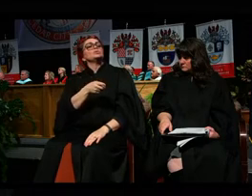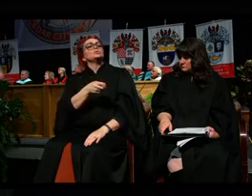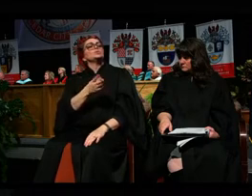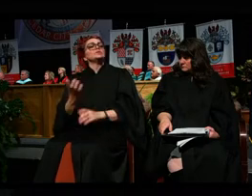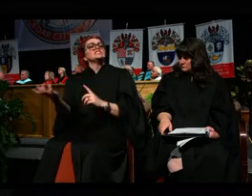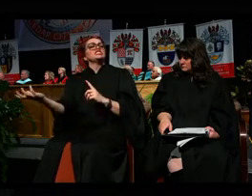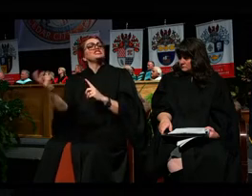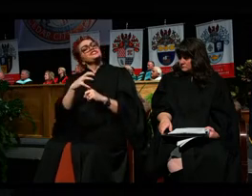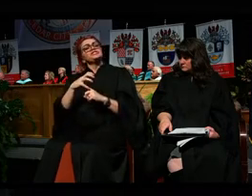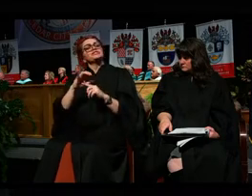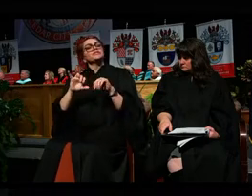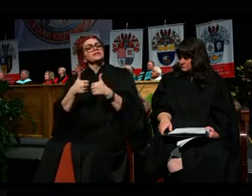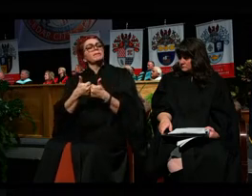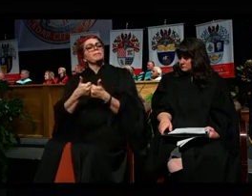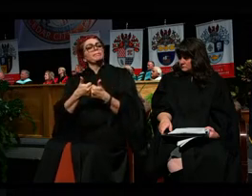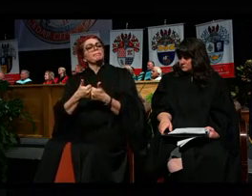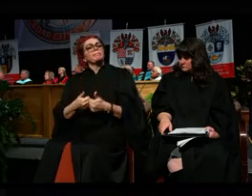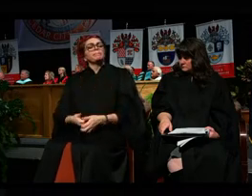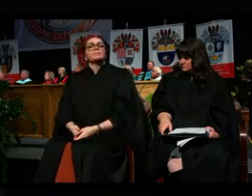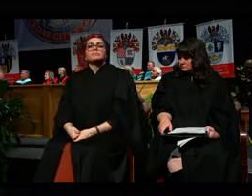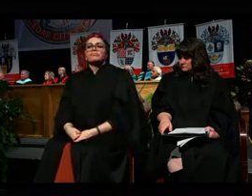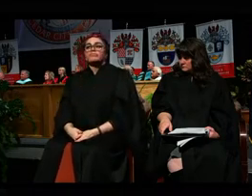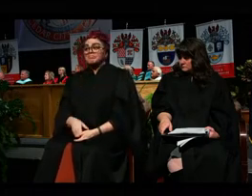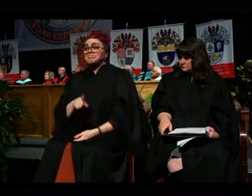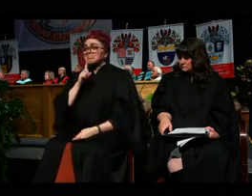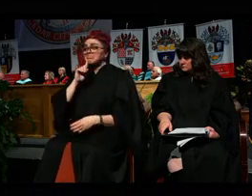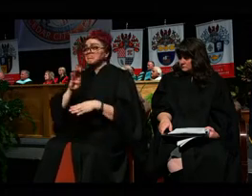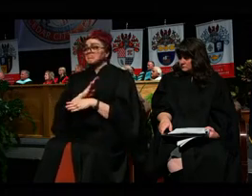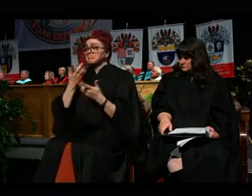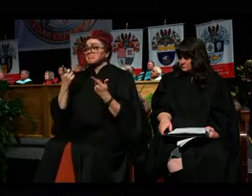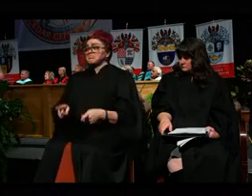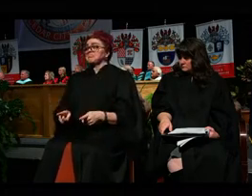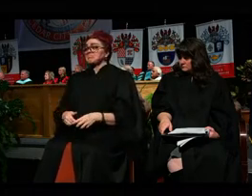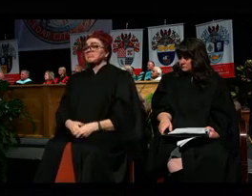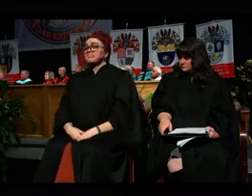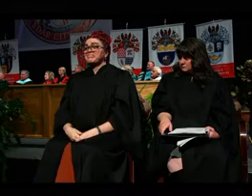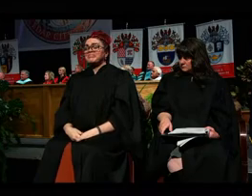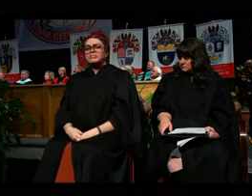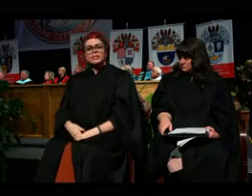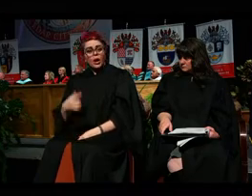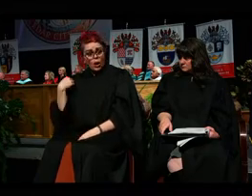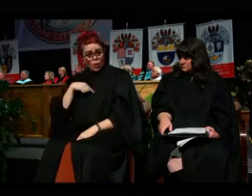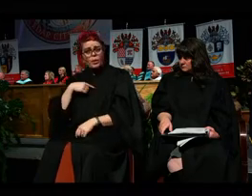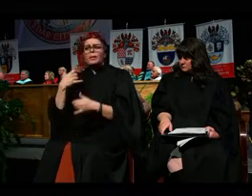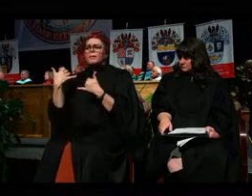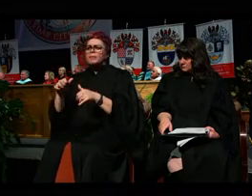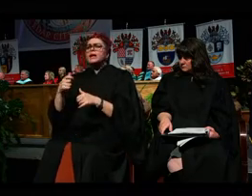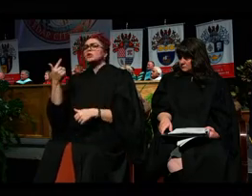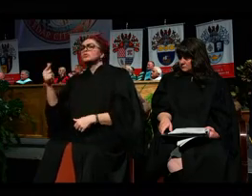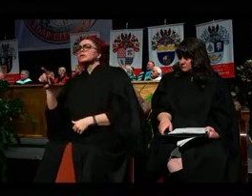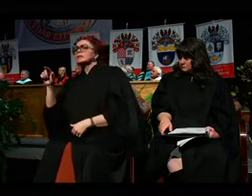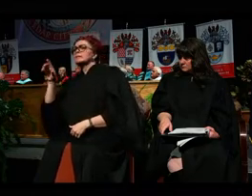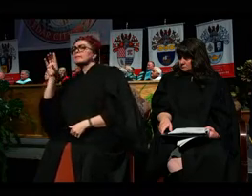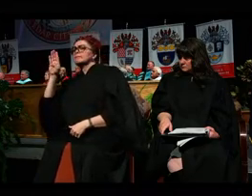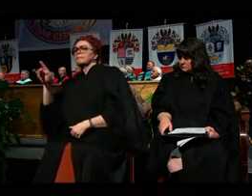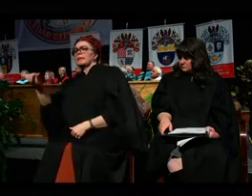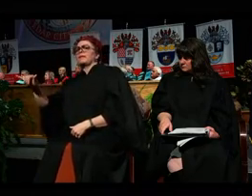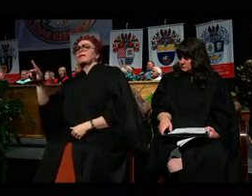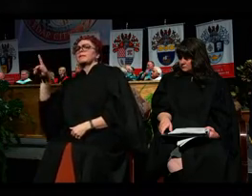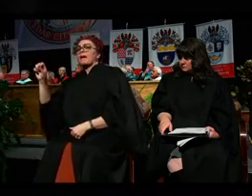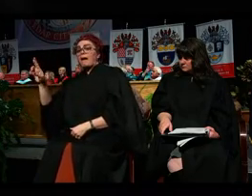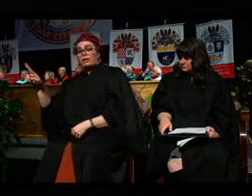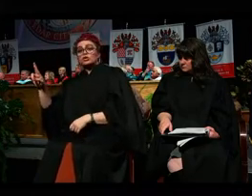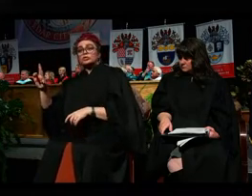championship game." And it actually happened. We played the Green Bay Packers soon after in the championship game